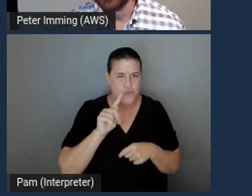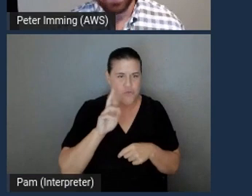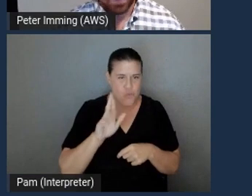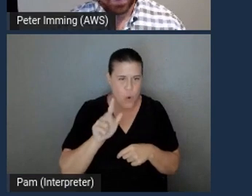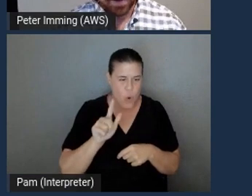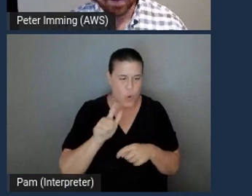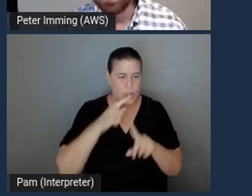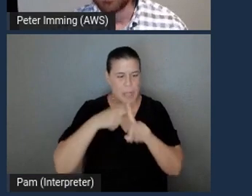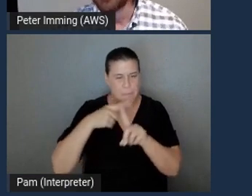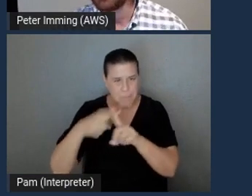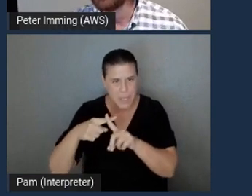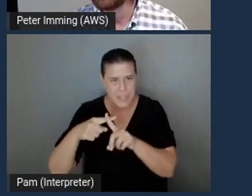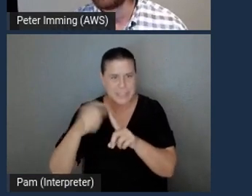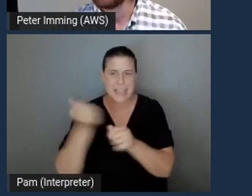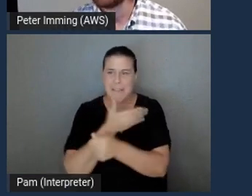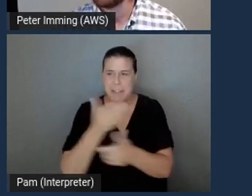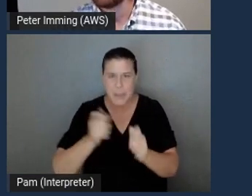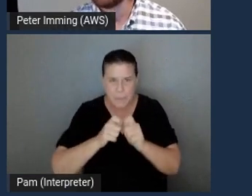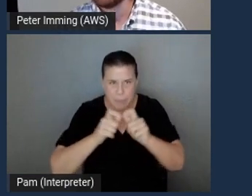need. So.